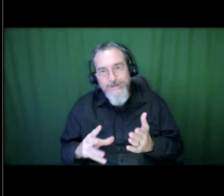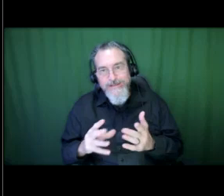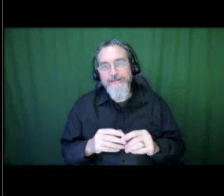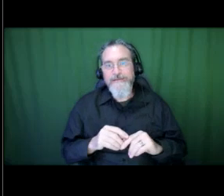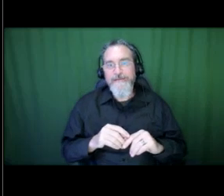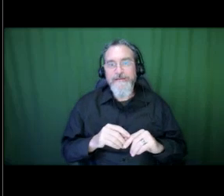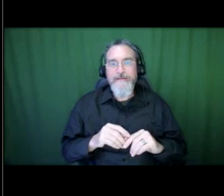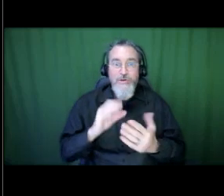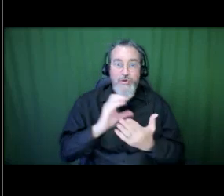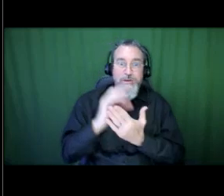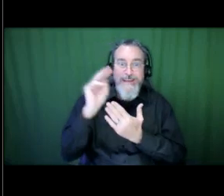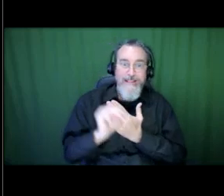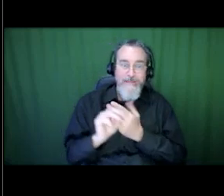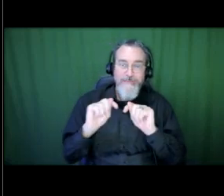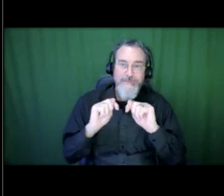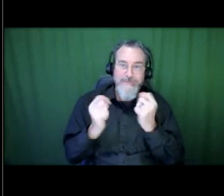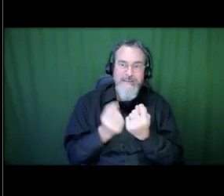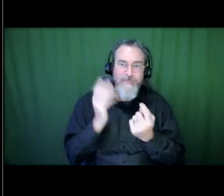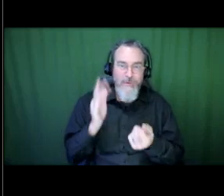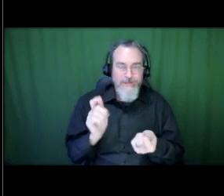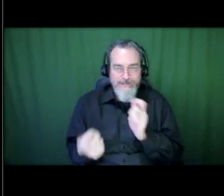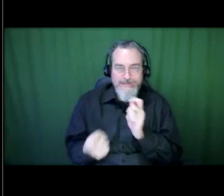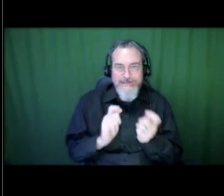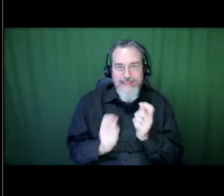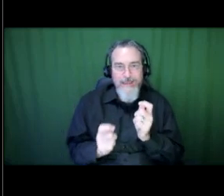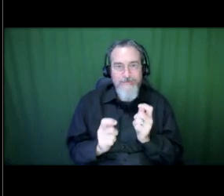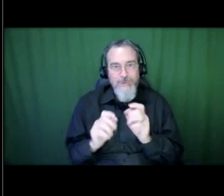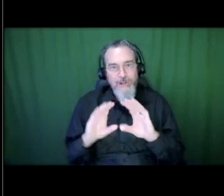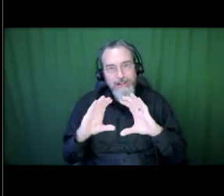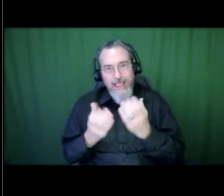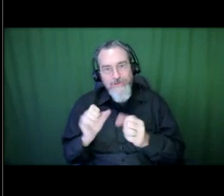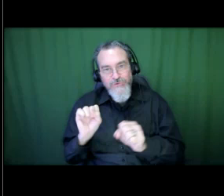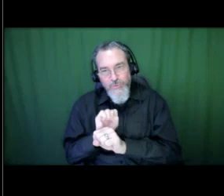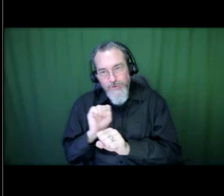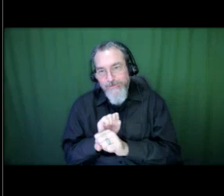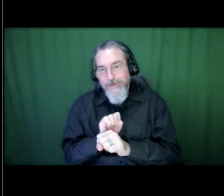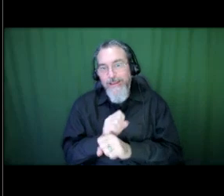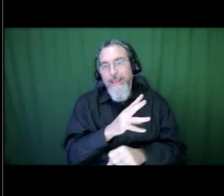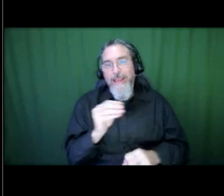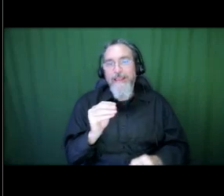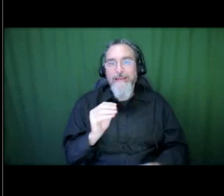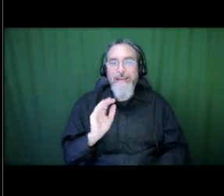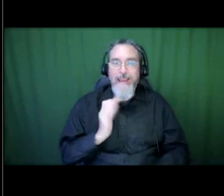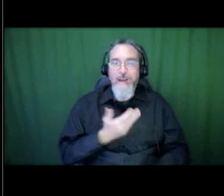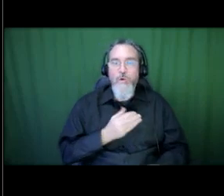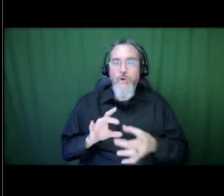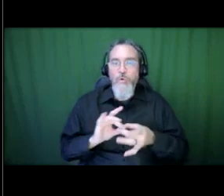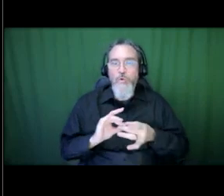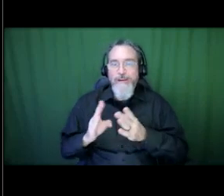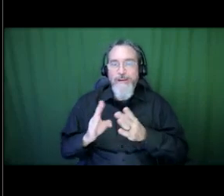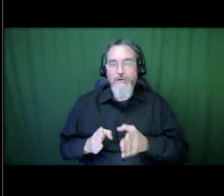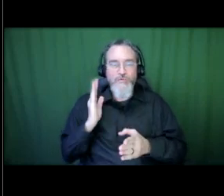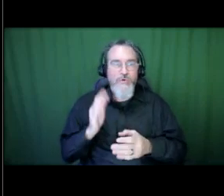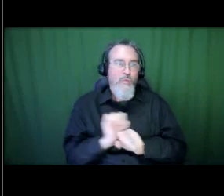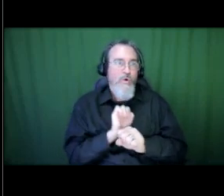will adapt the necessary coursework as needed. And again, our regional coordinators will work with those community agencies